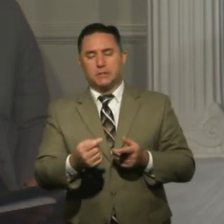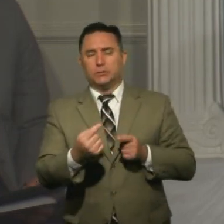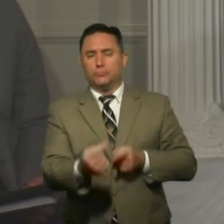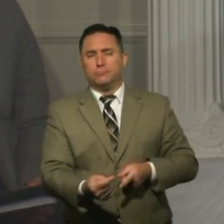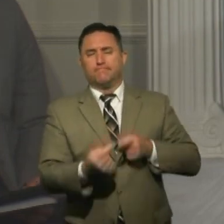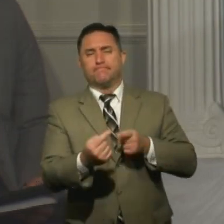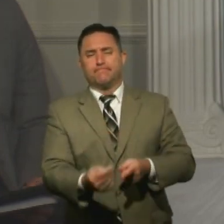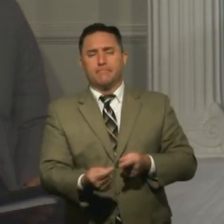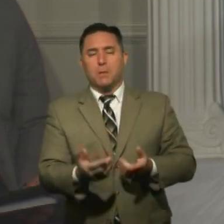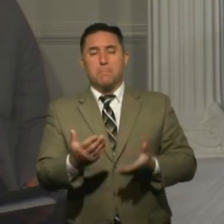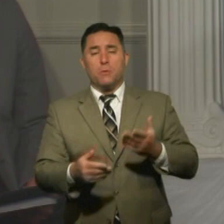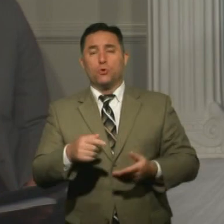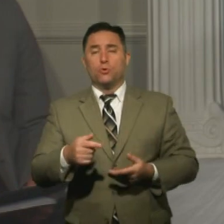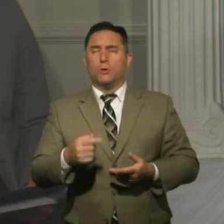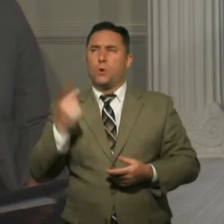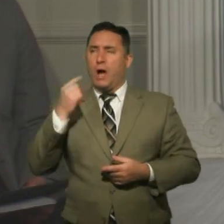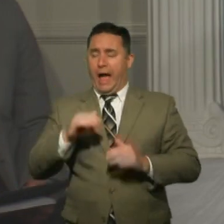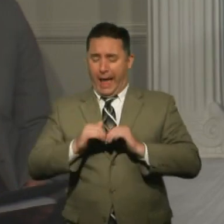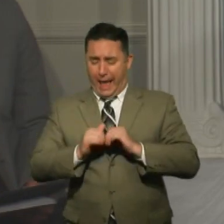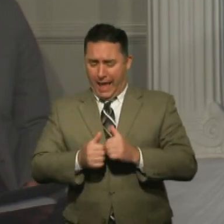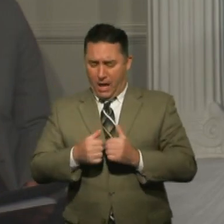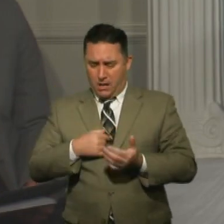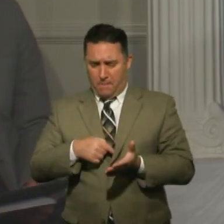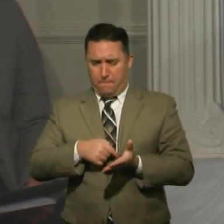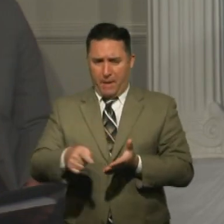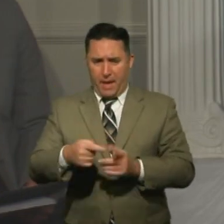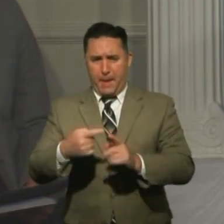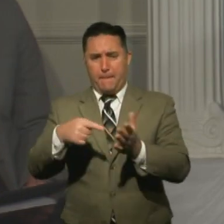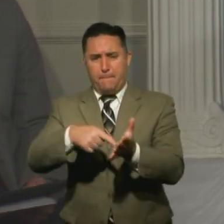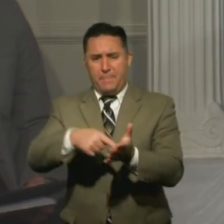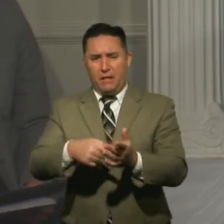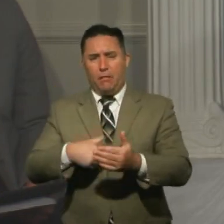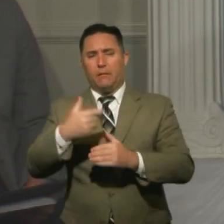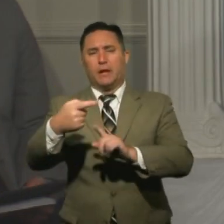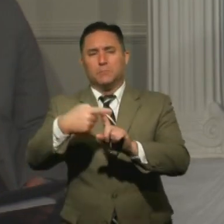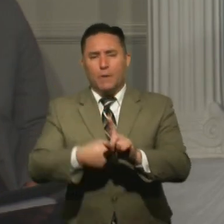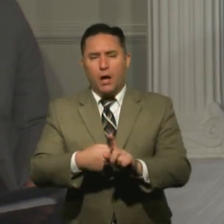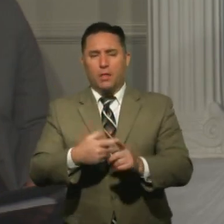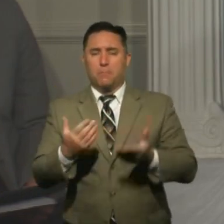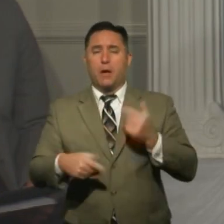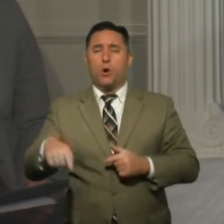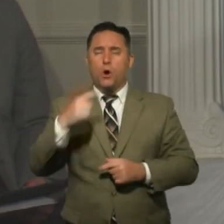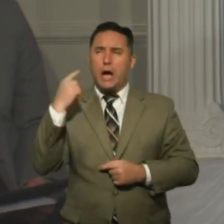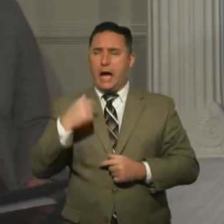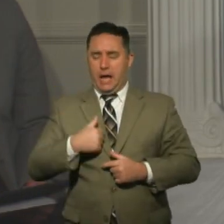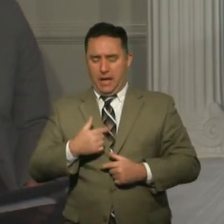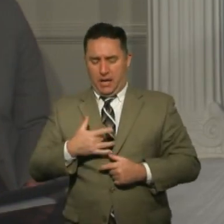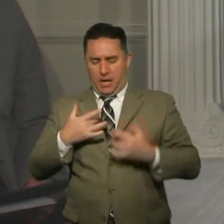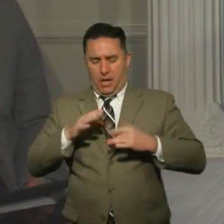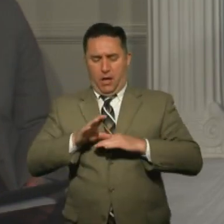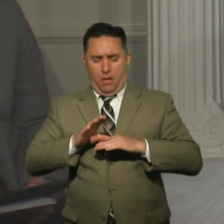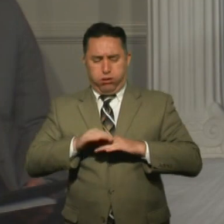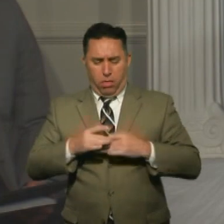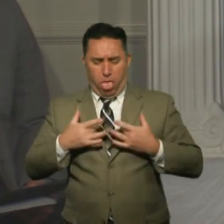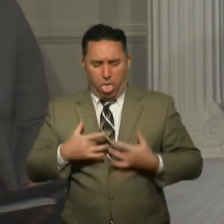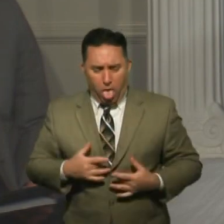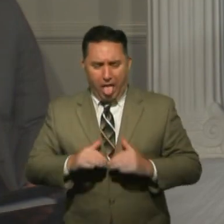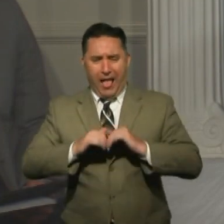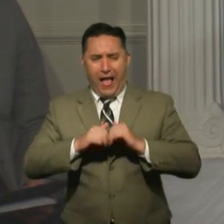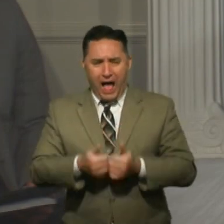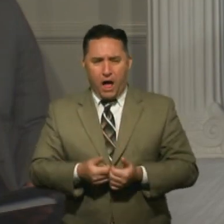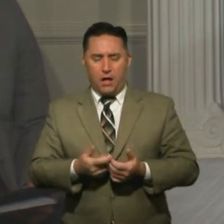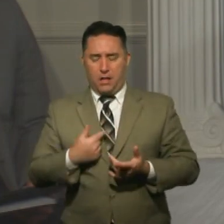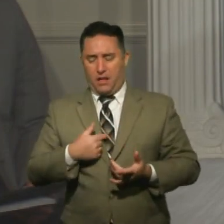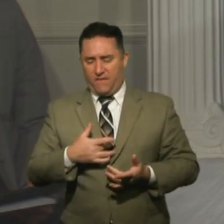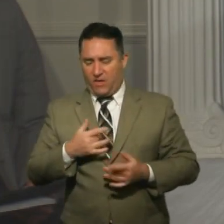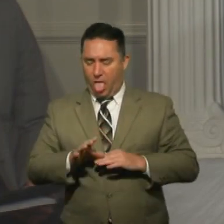thread. You may be sitting there wondering, how am I going to pay next month's bills? You may be sitting there wondering, I feel depressed. How am I ever going to get out of this funk that